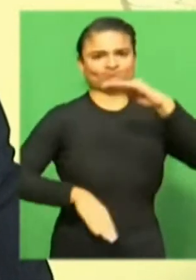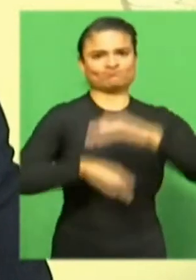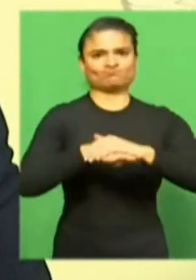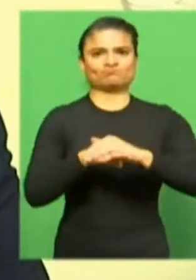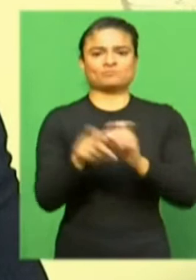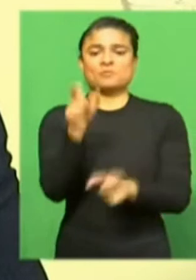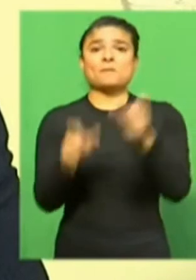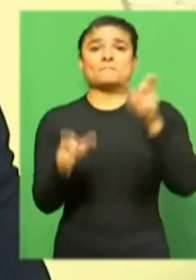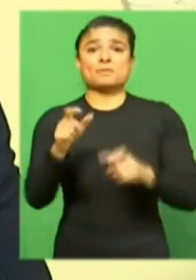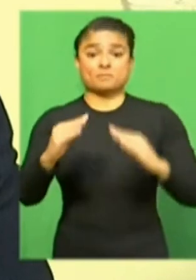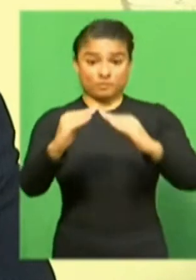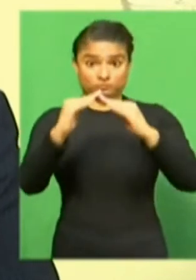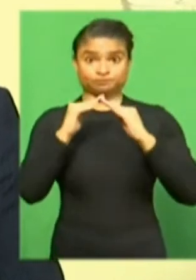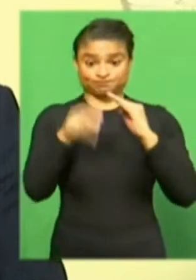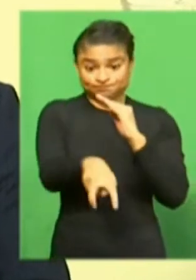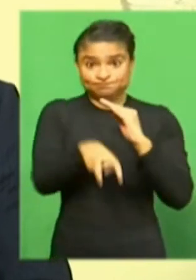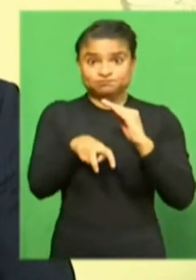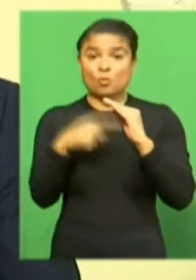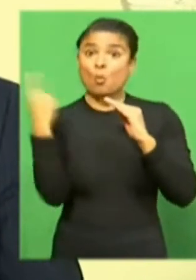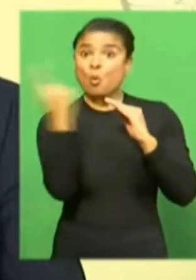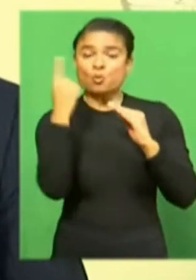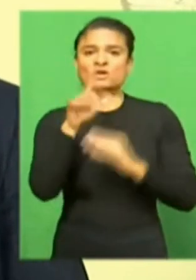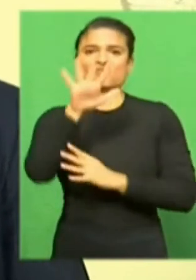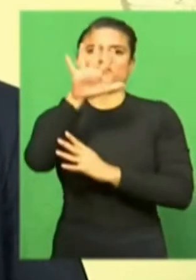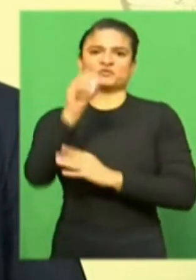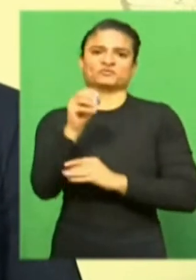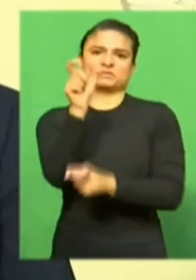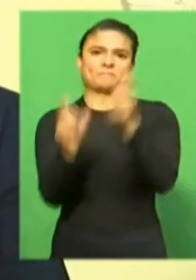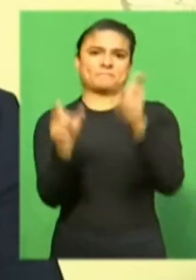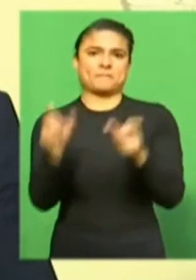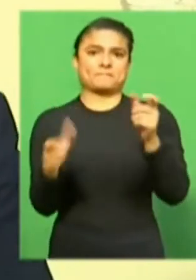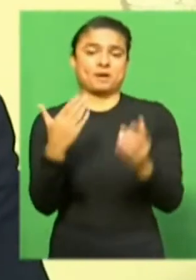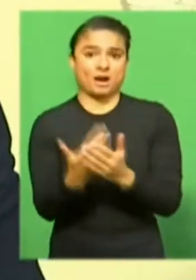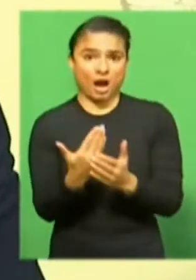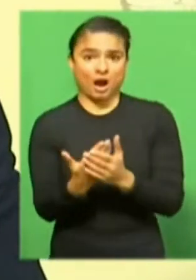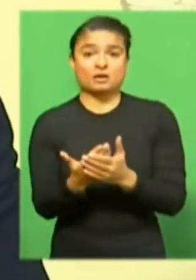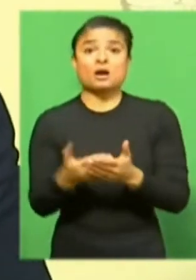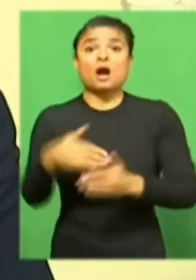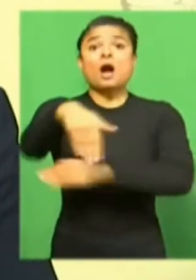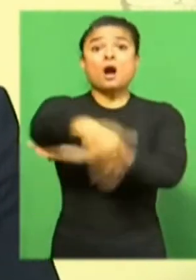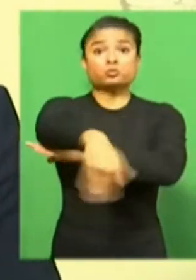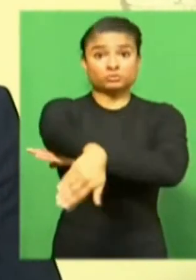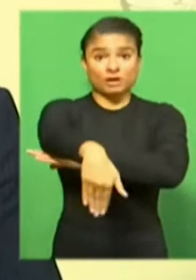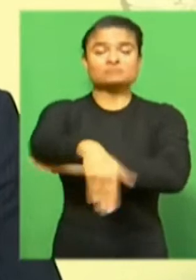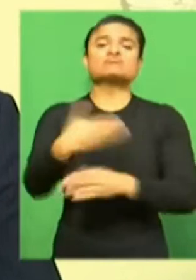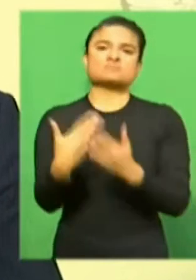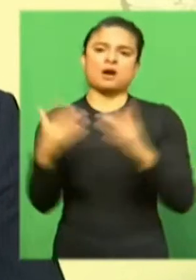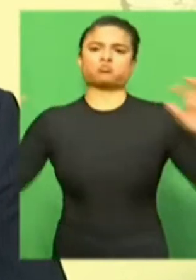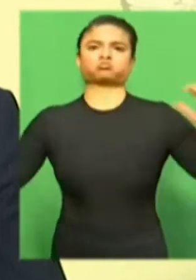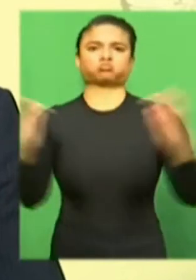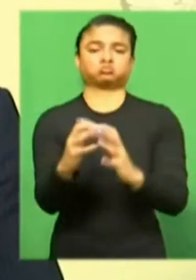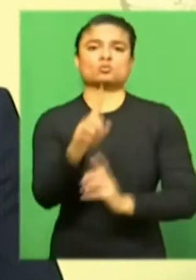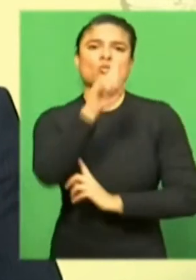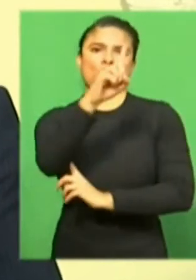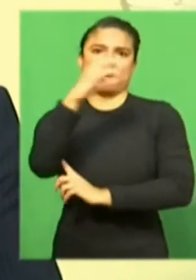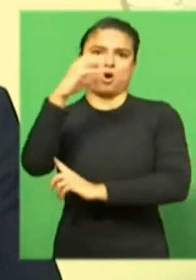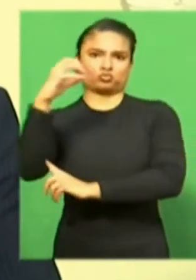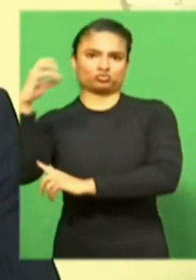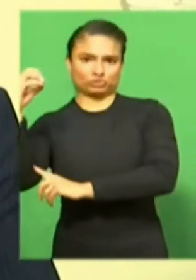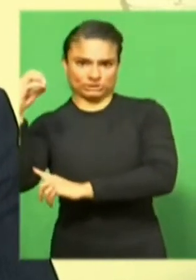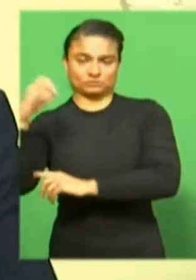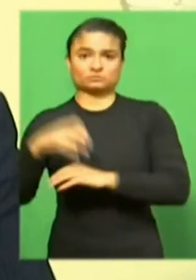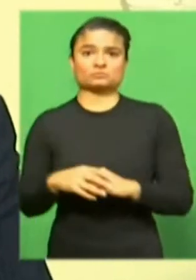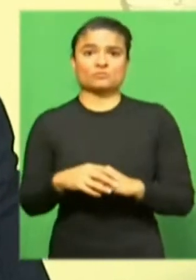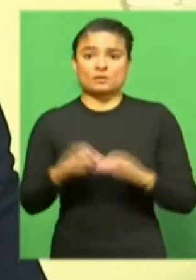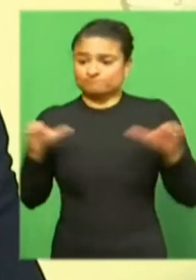outdoors. Where the venue is too small to accommodate these numbers with appropriate social distancing, then